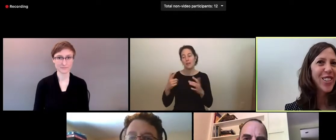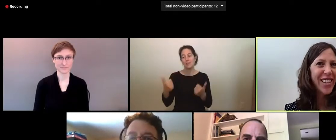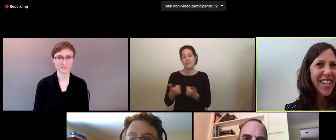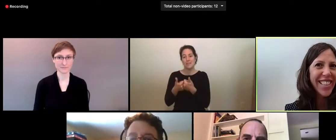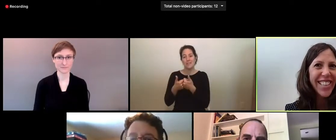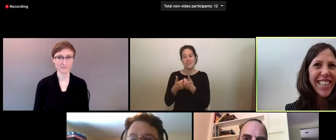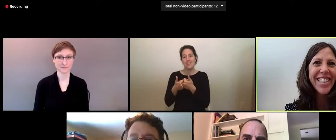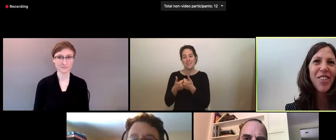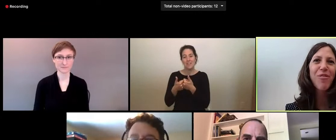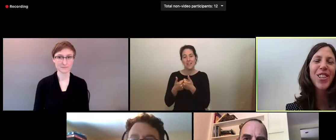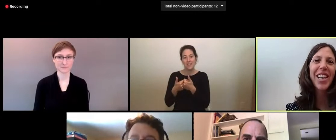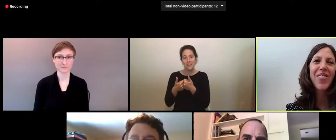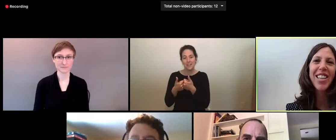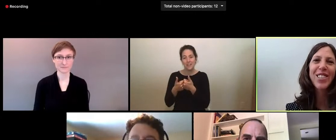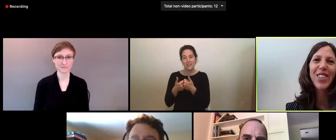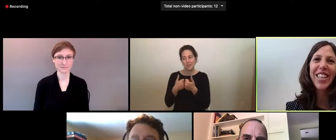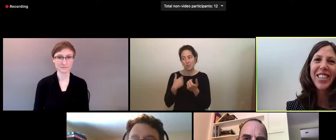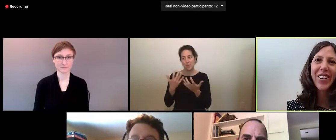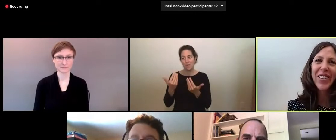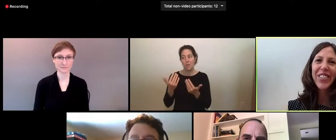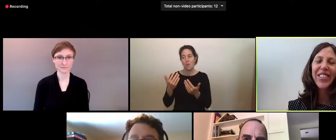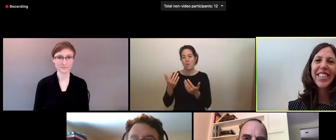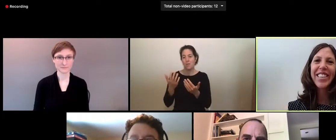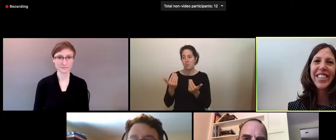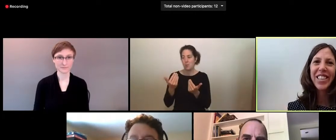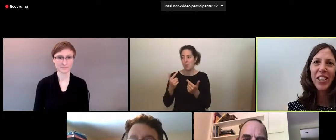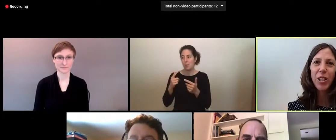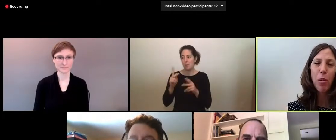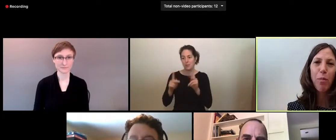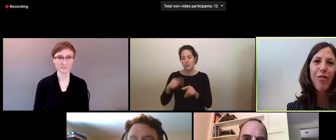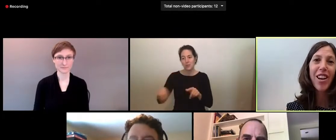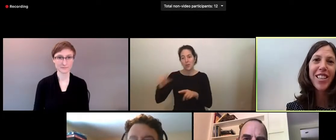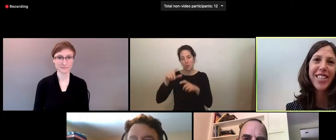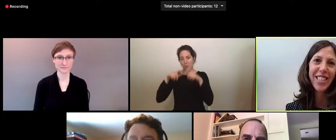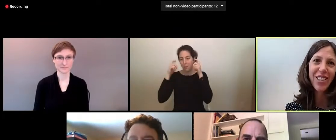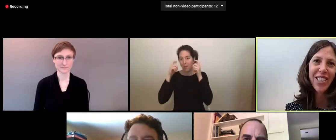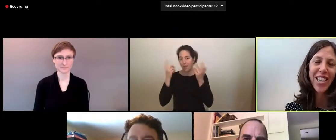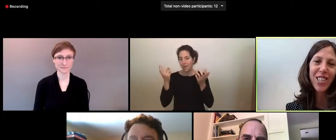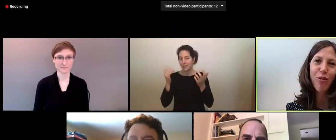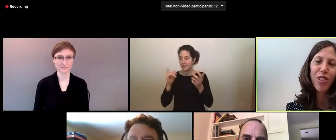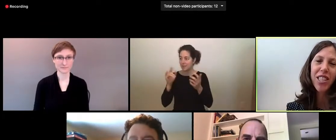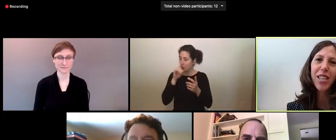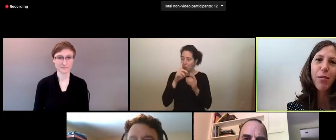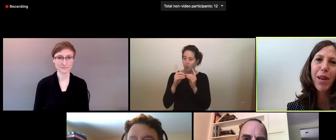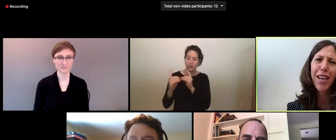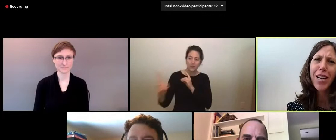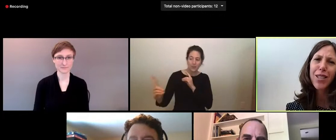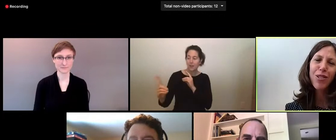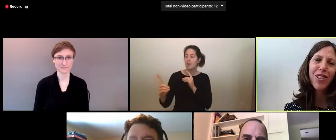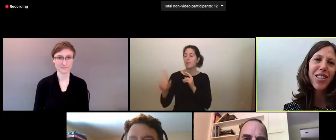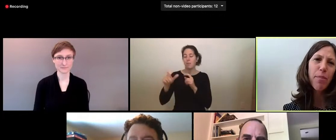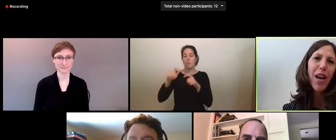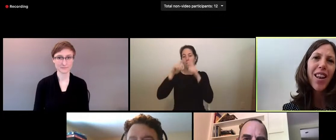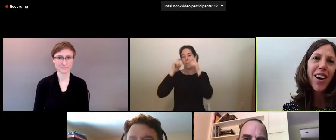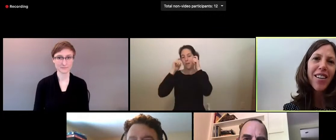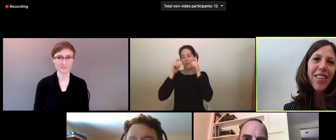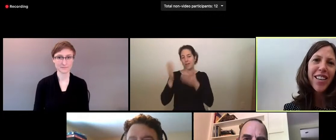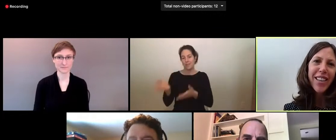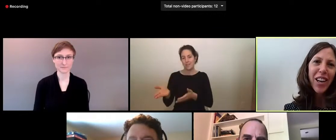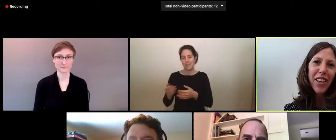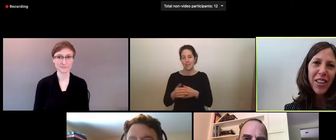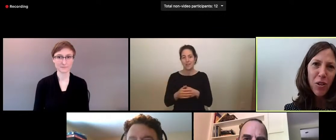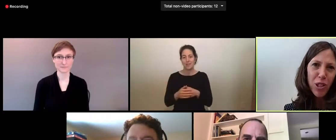encore. Je voudrais que les gens portent les masques tout le temps quand ils ne peuvent pas faire la distanciation physique, mais c'est pas